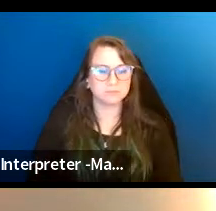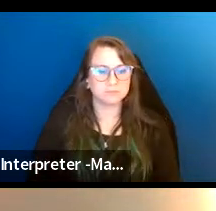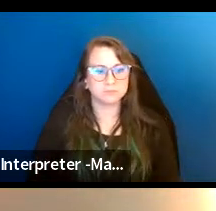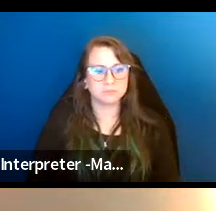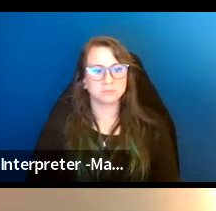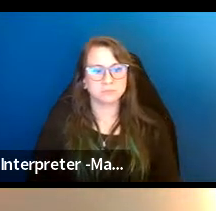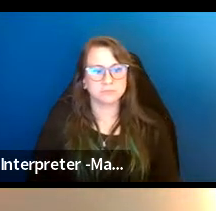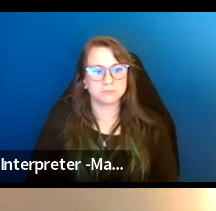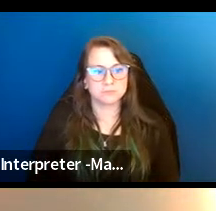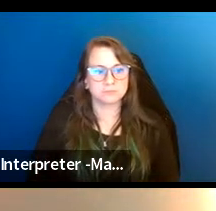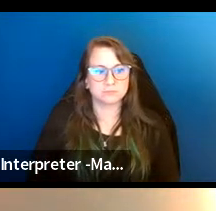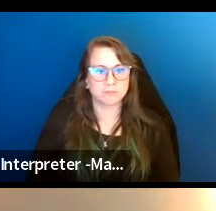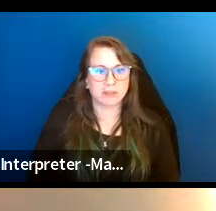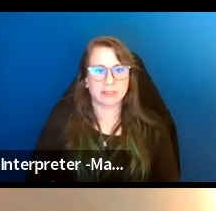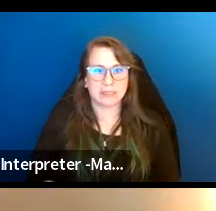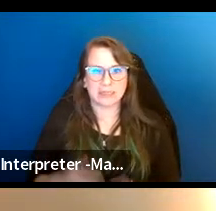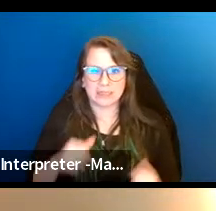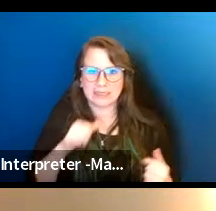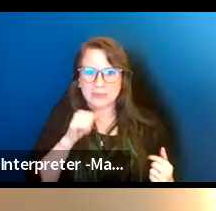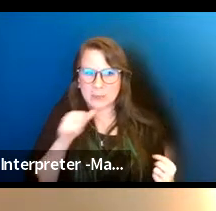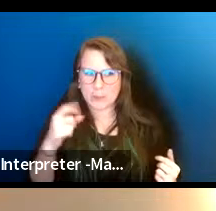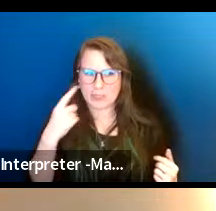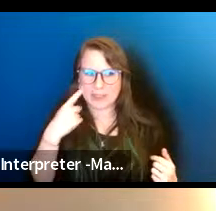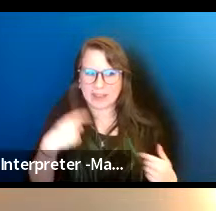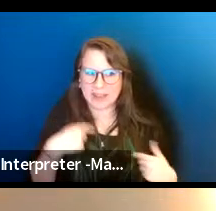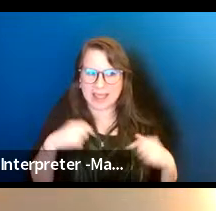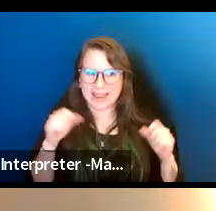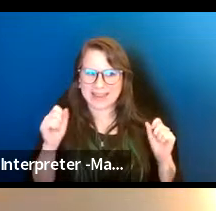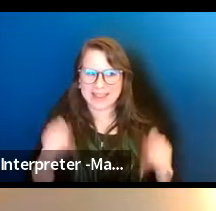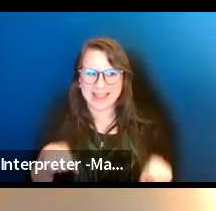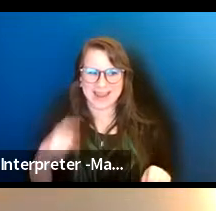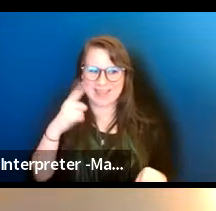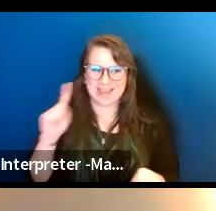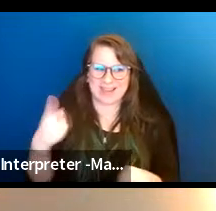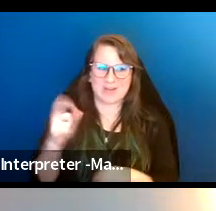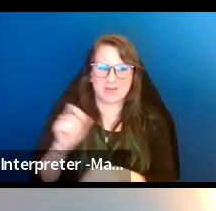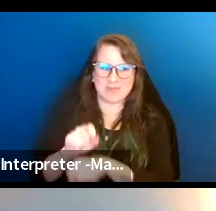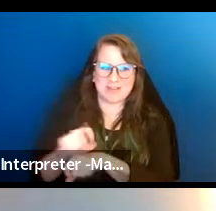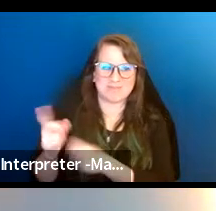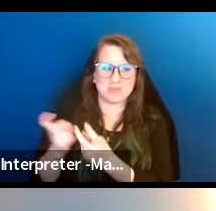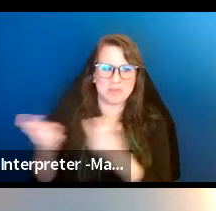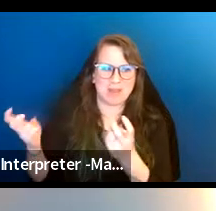panelists. Yeah, I don't think I can. I think I can only send to panelists.